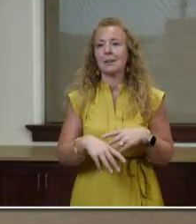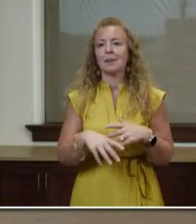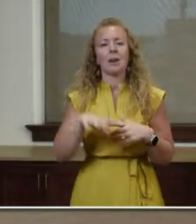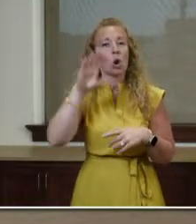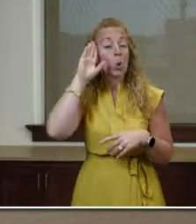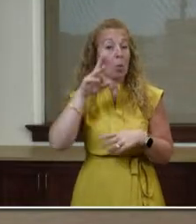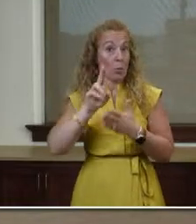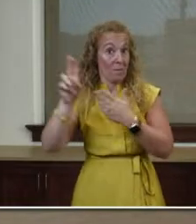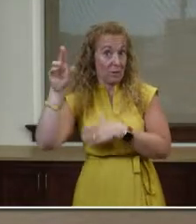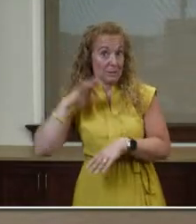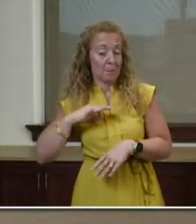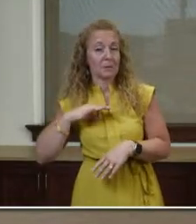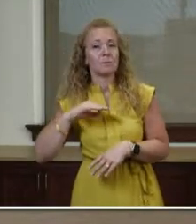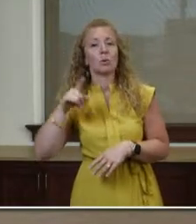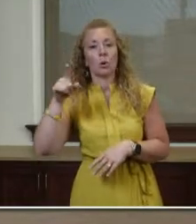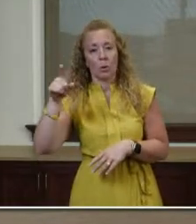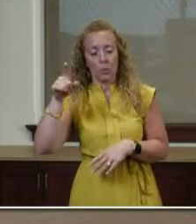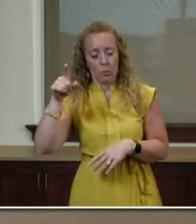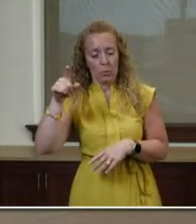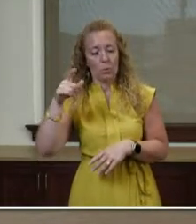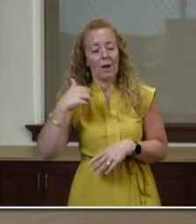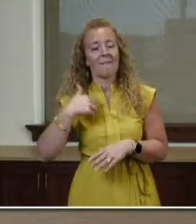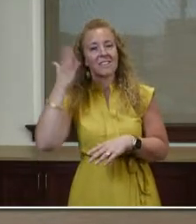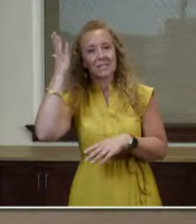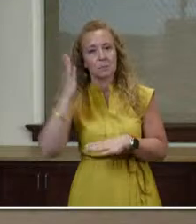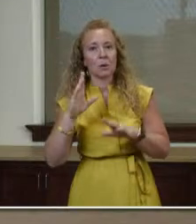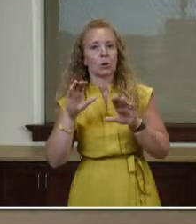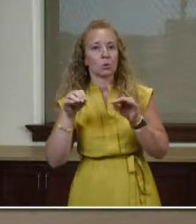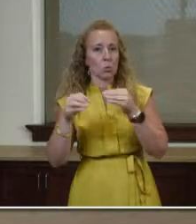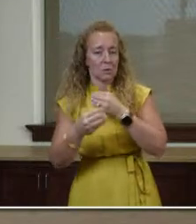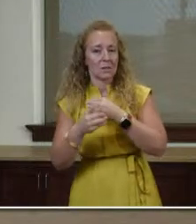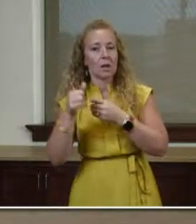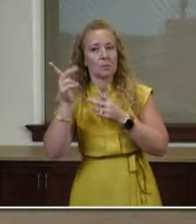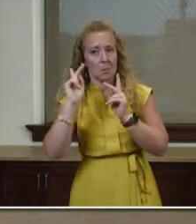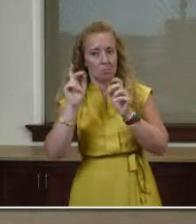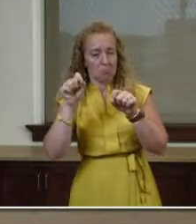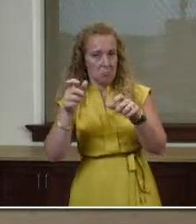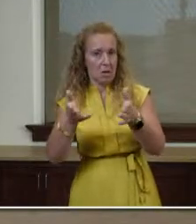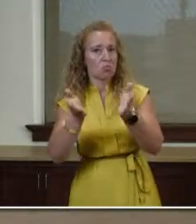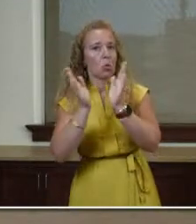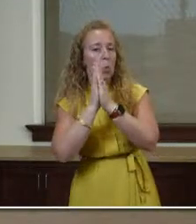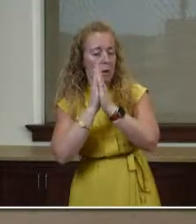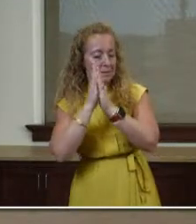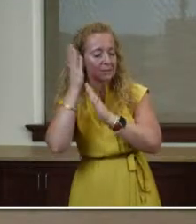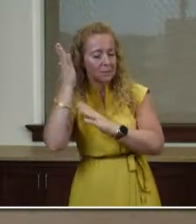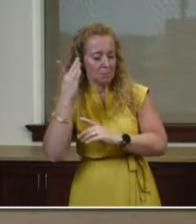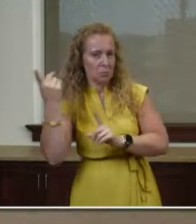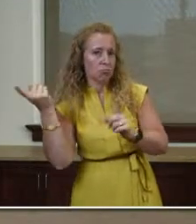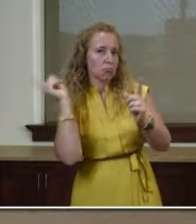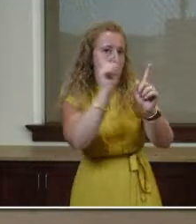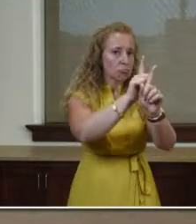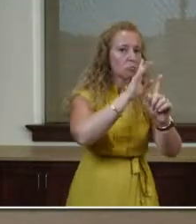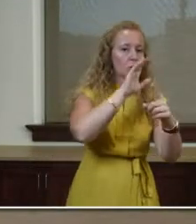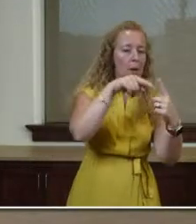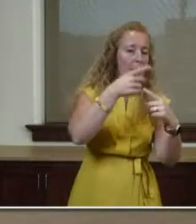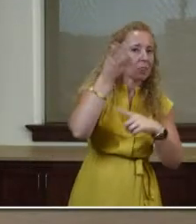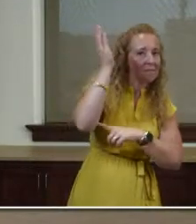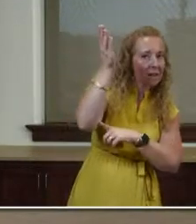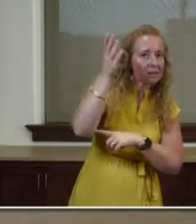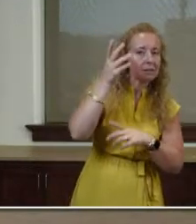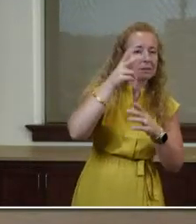know that Pitt has a speakers bureau, and people can request having a speaker who will come and talk about the vaccines